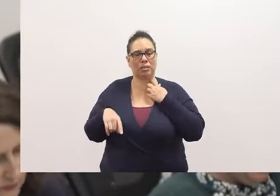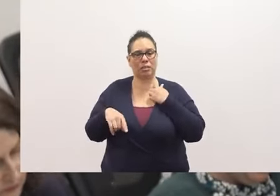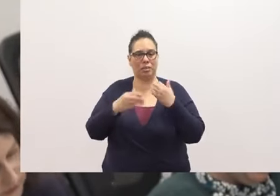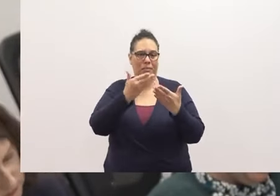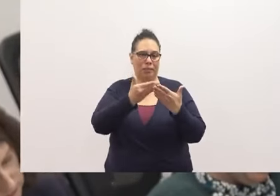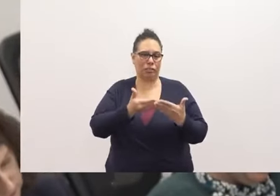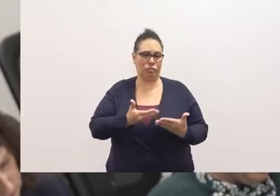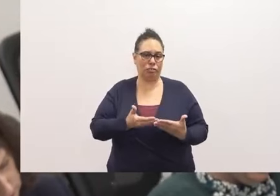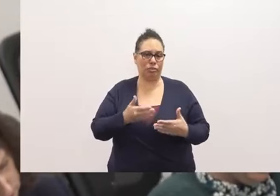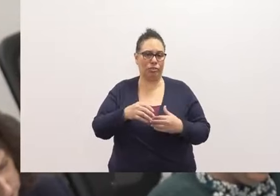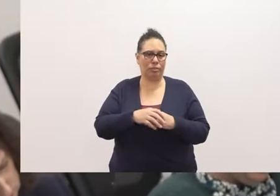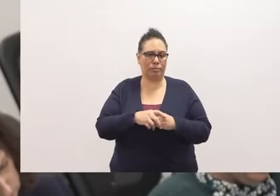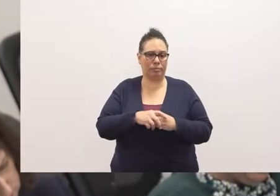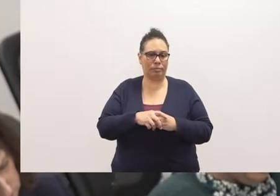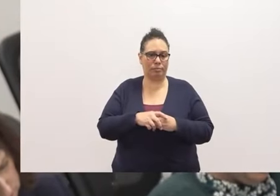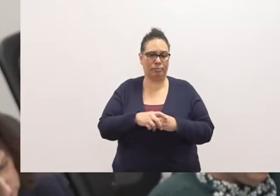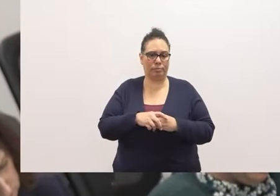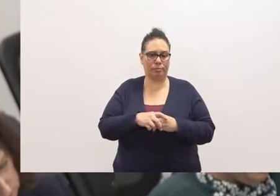factors.